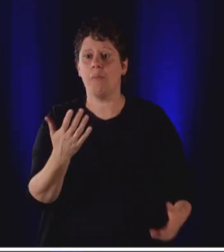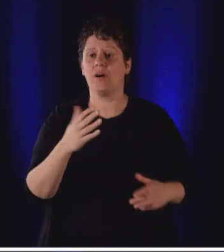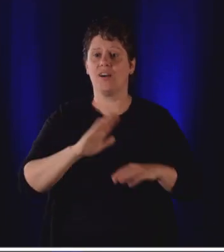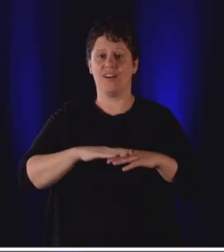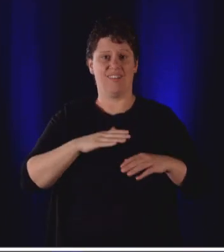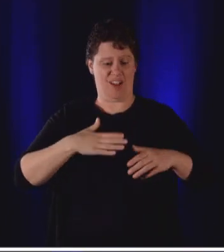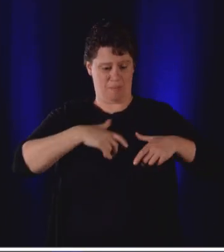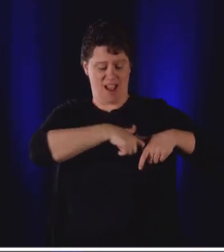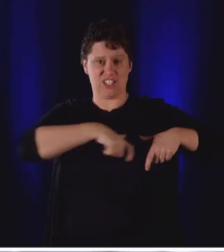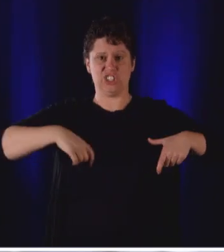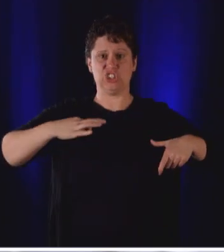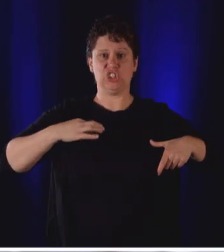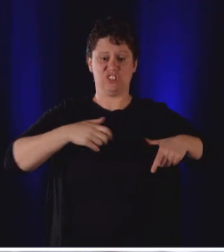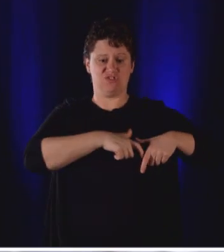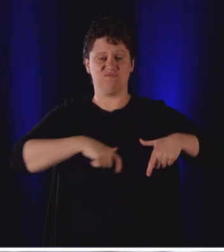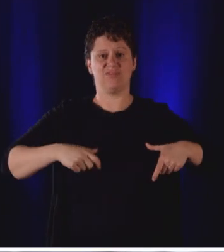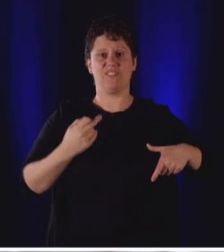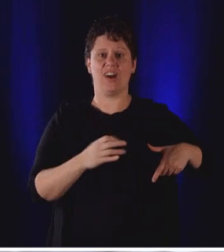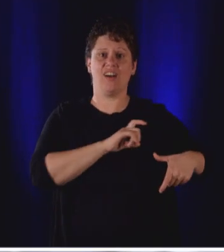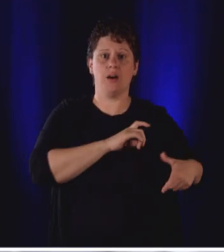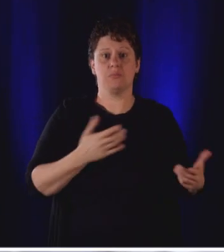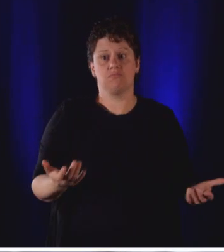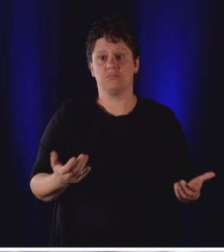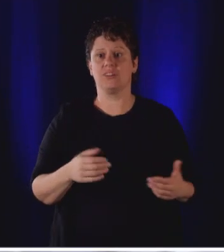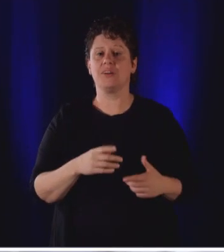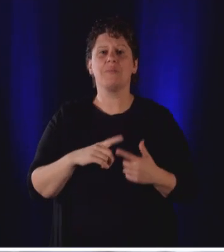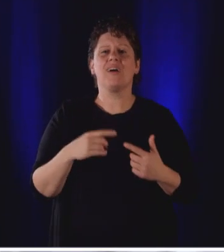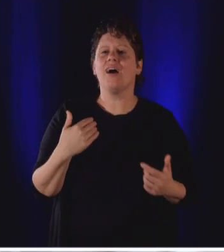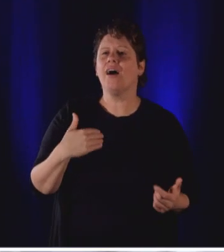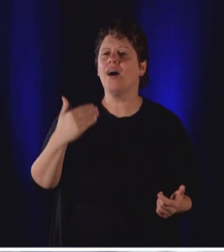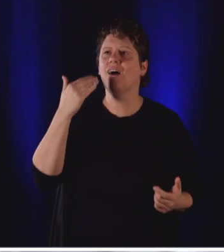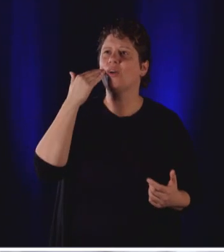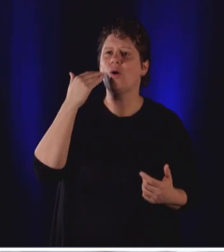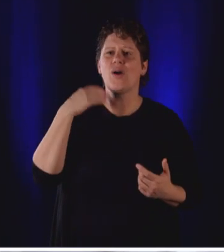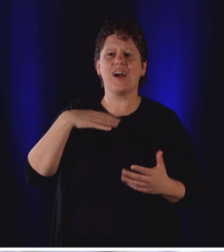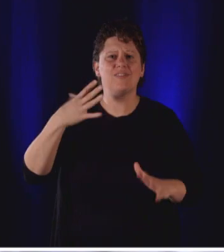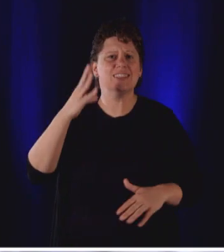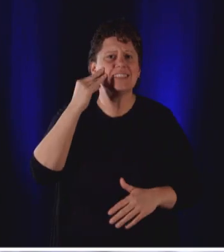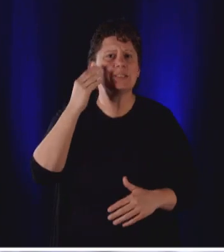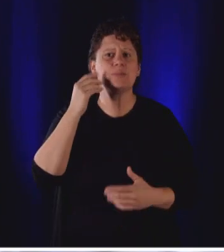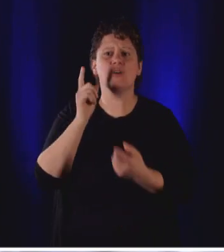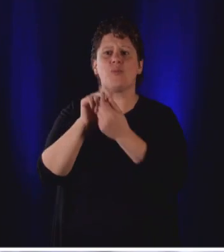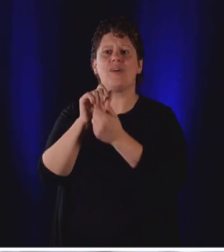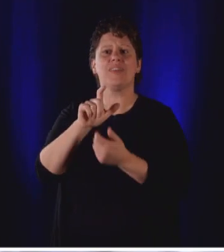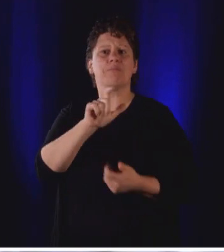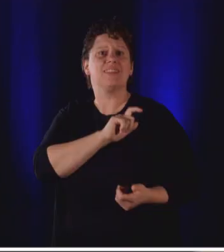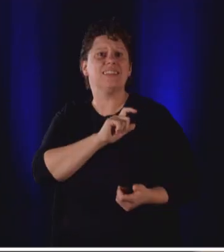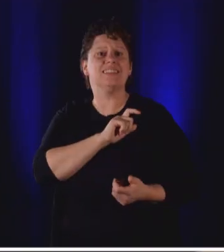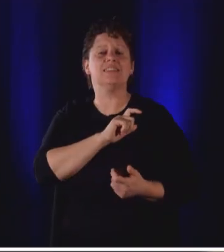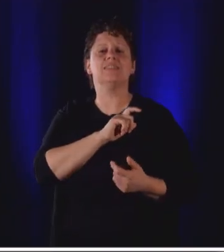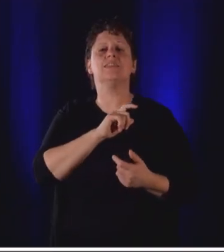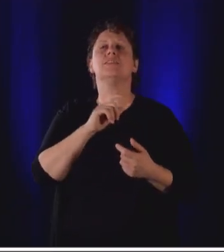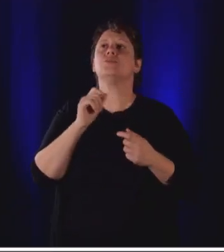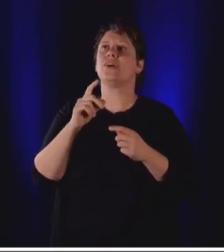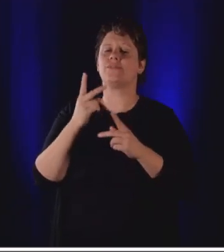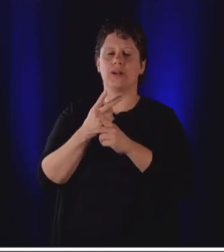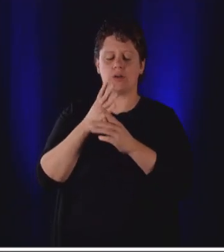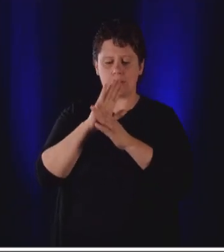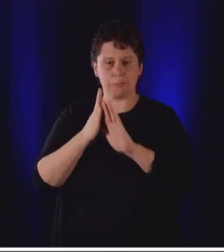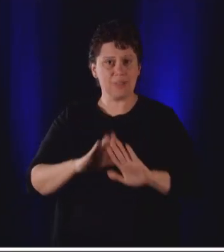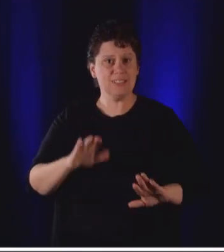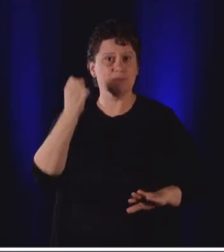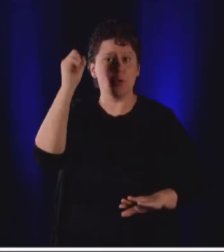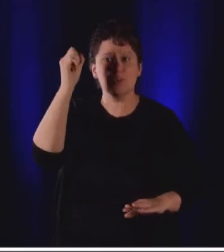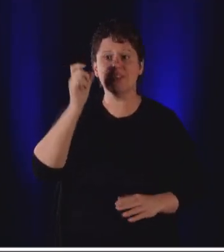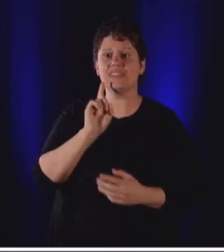I've had clashes with the police during peaceful protests. I promote nonviolent direct action as an activist because a lot of the people that come out to activate